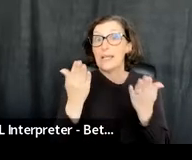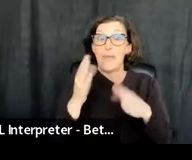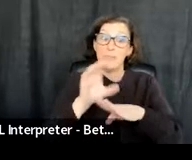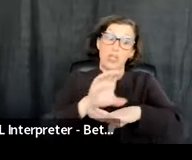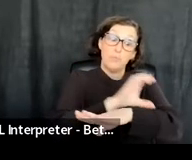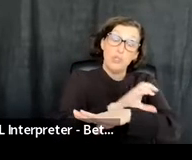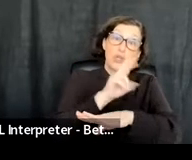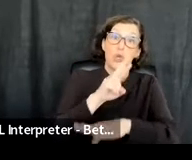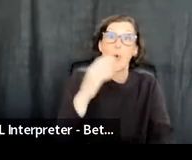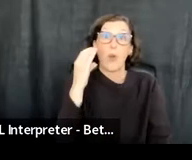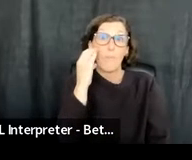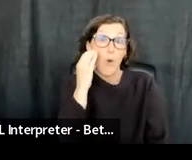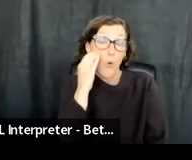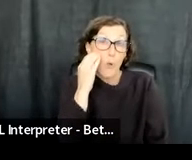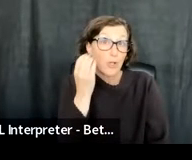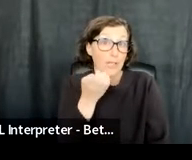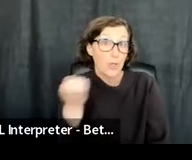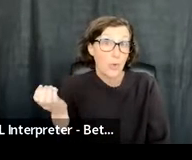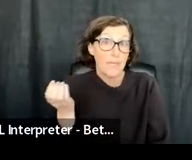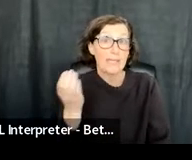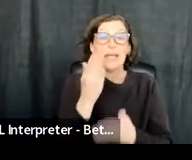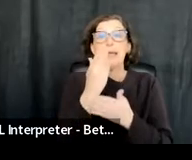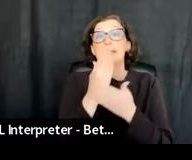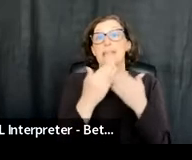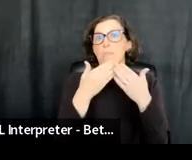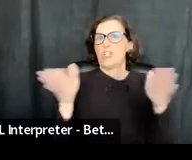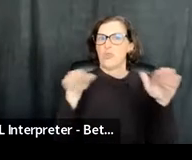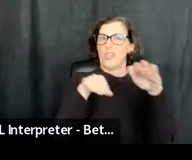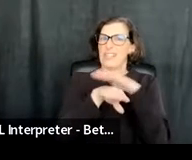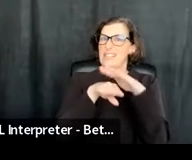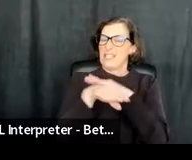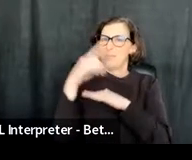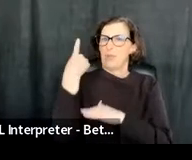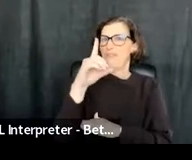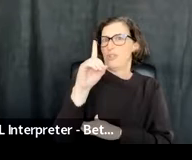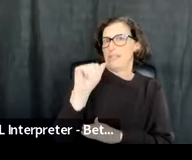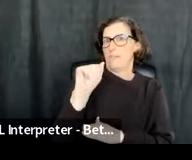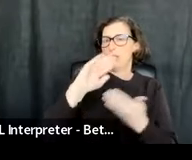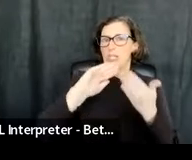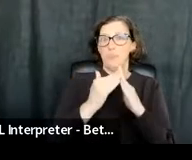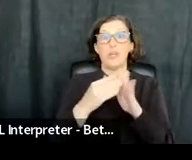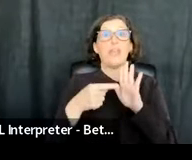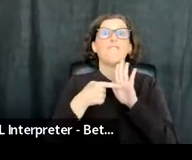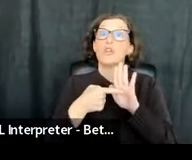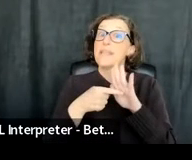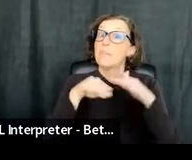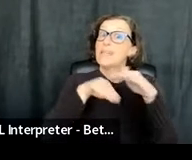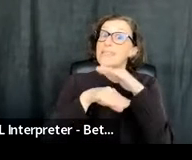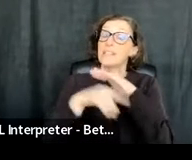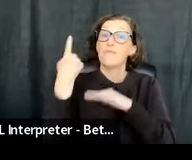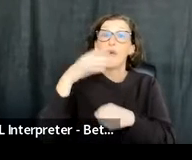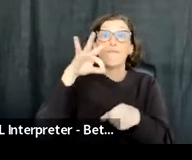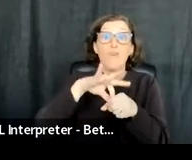on general accessibility issues for the disability community, like one we did on the accessibility of voting for persons who are